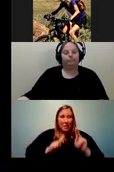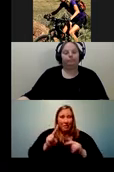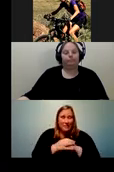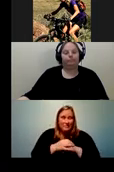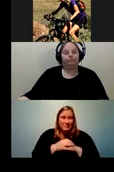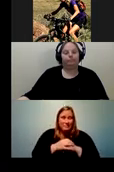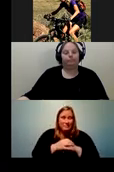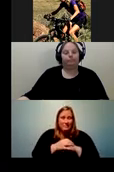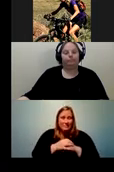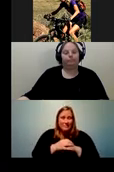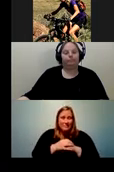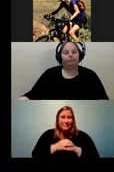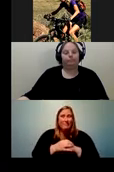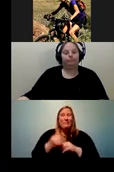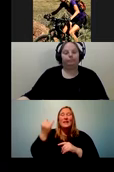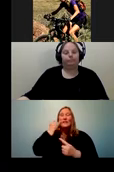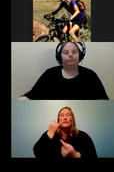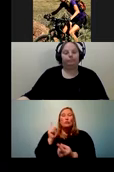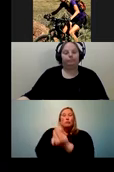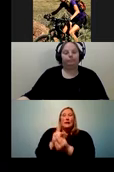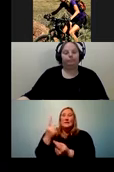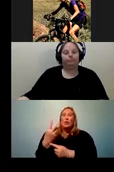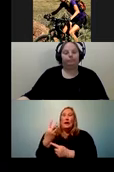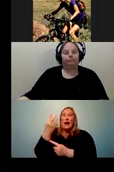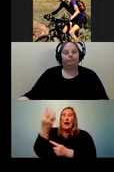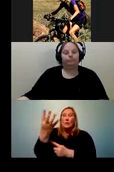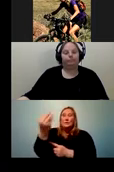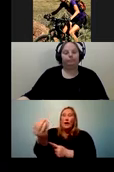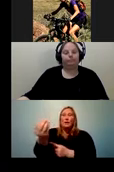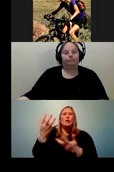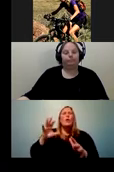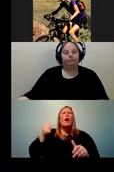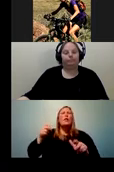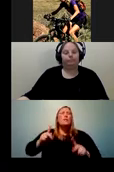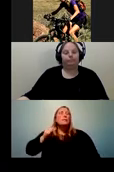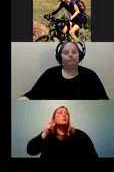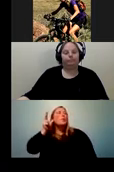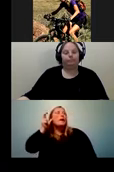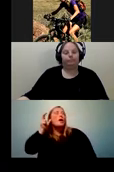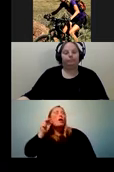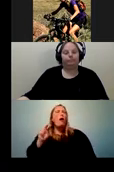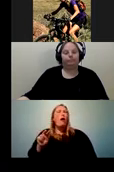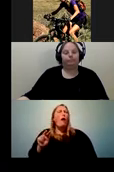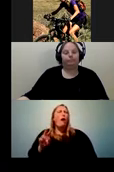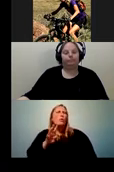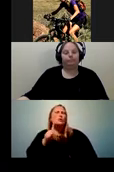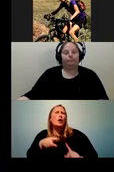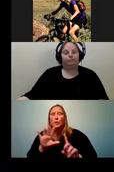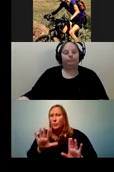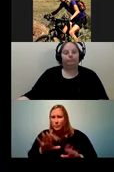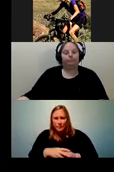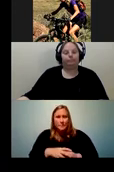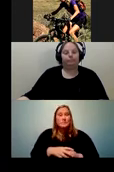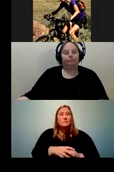Making sure that if we're meeting someone outside, that other people can't hear what we're talking about. Family involvement. We want to encourage